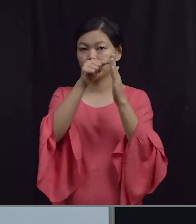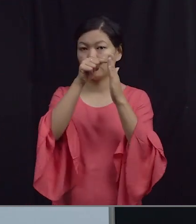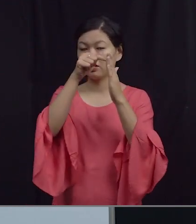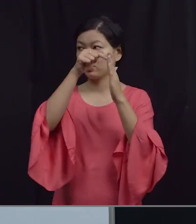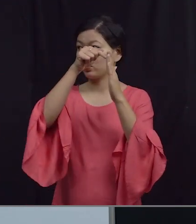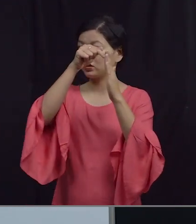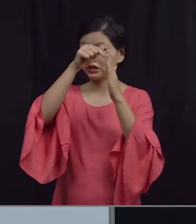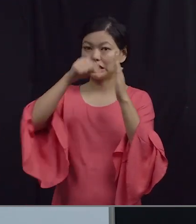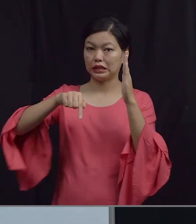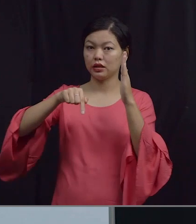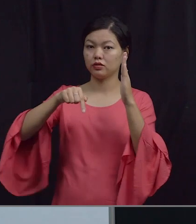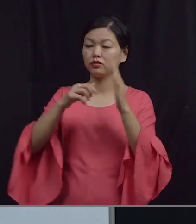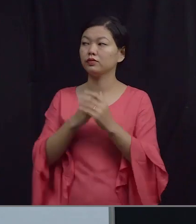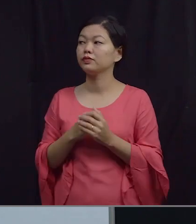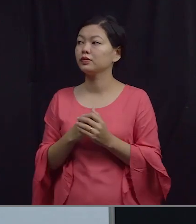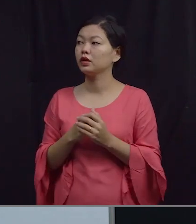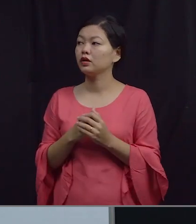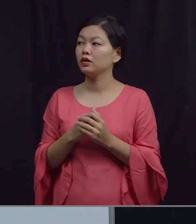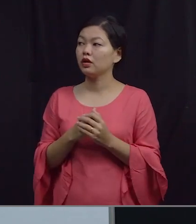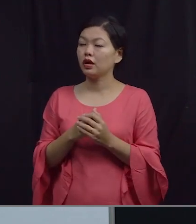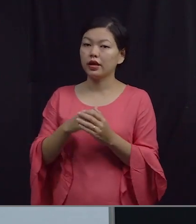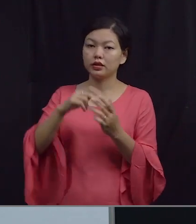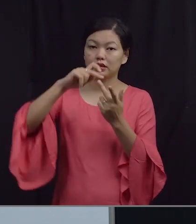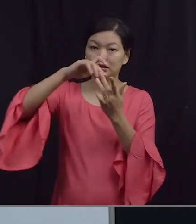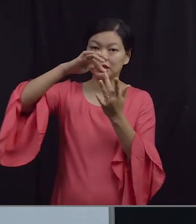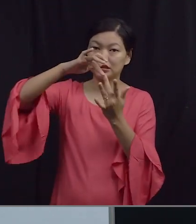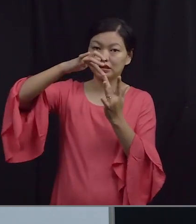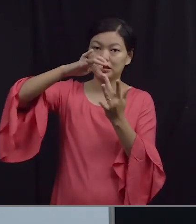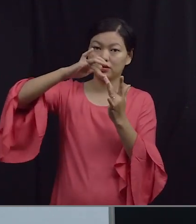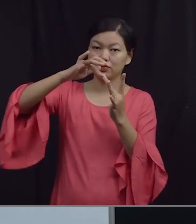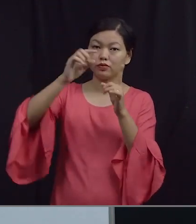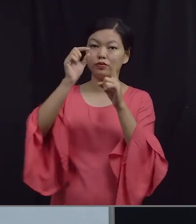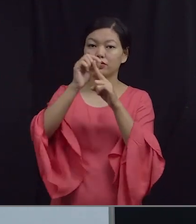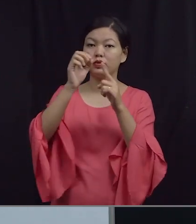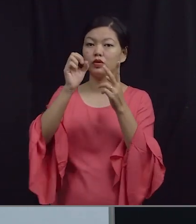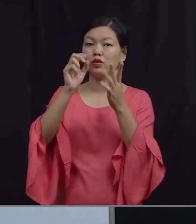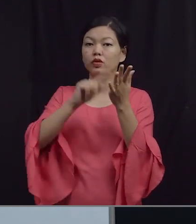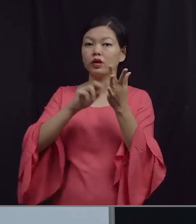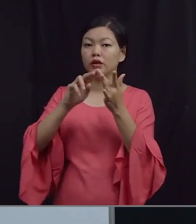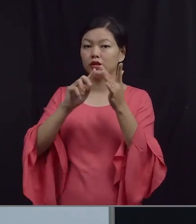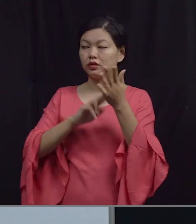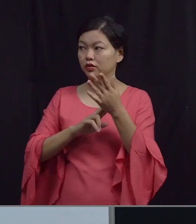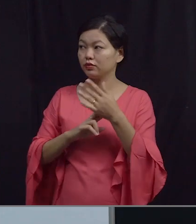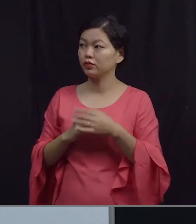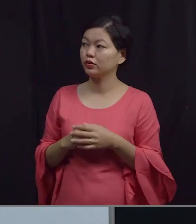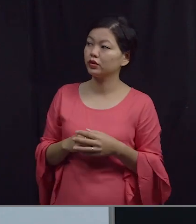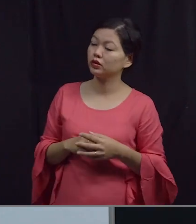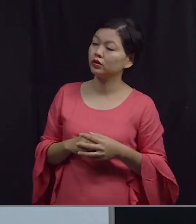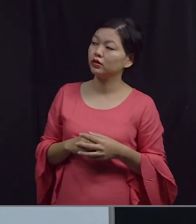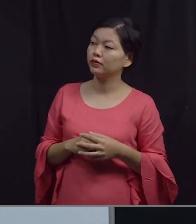this distance of this point from the optical center be h, and as you know the distance of the optical center and the focus is